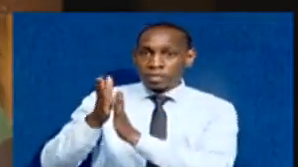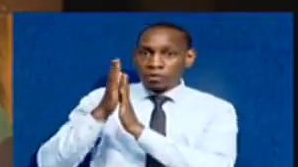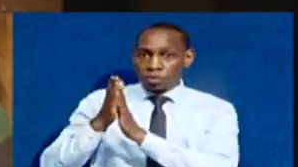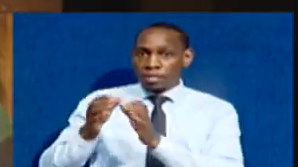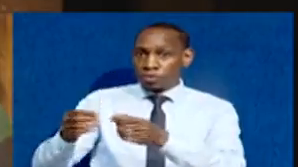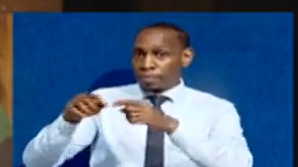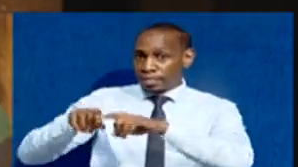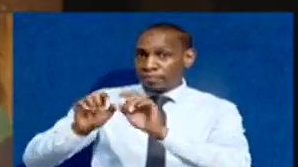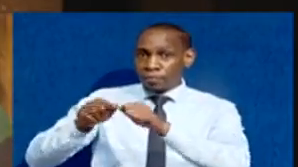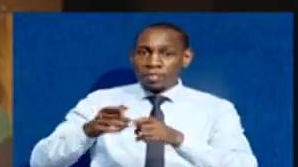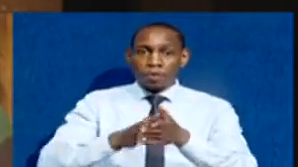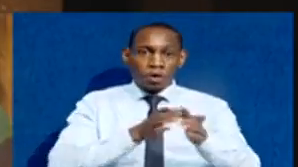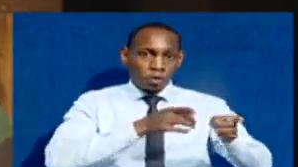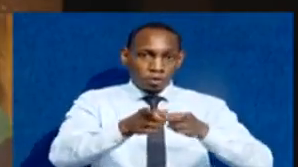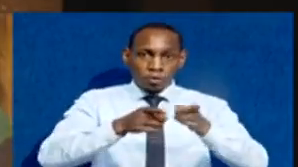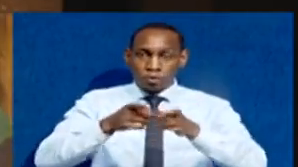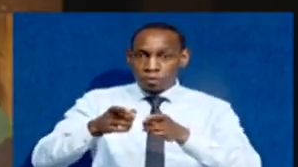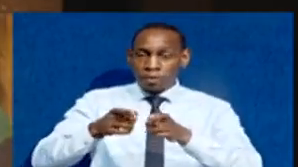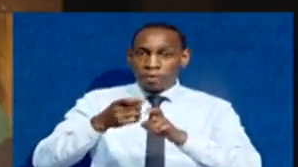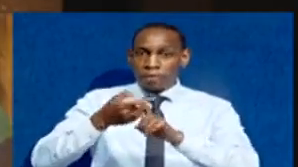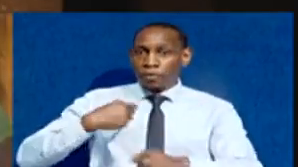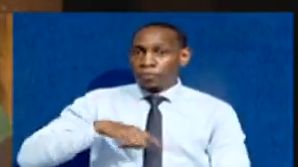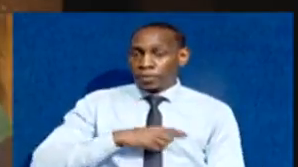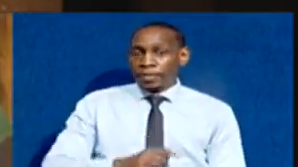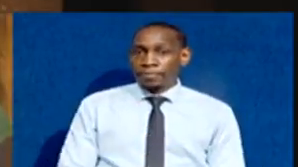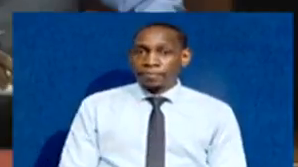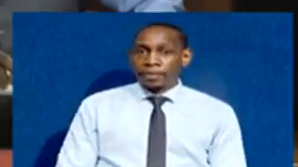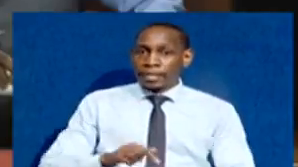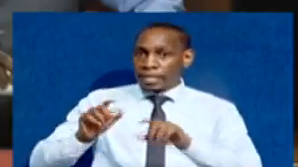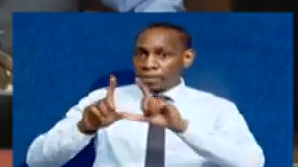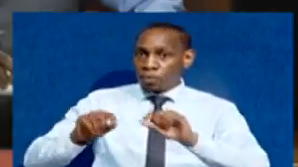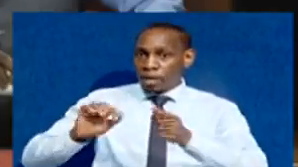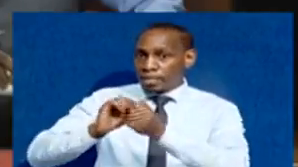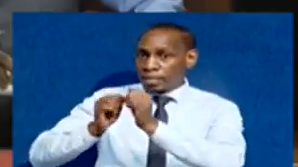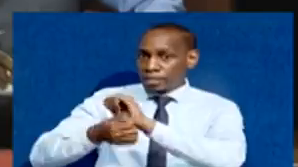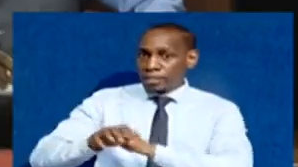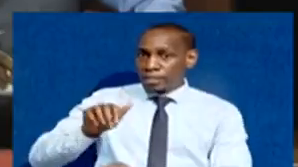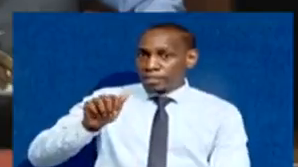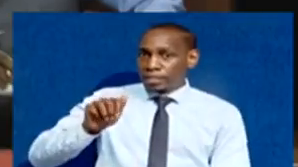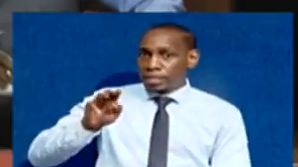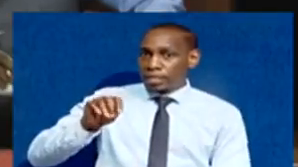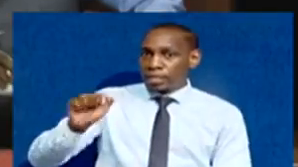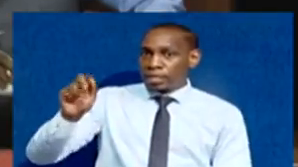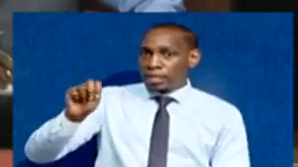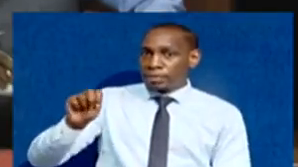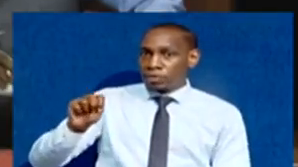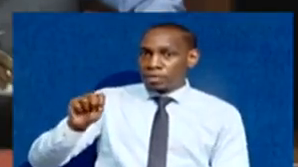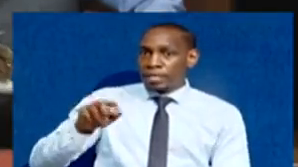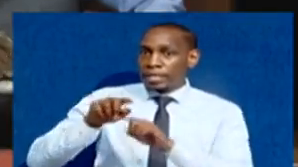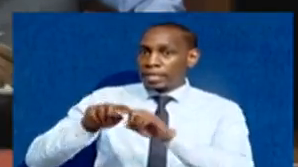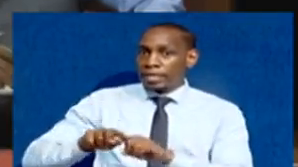themselves can take over from us. When you talk about reconfiguring AMISOM, and I know it's not up to the Kenyans alone,